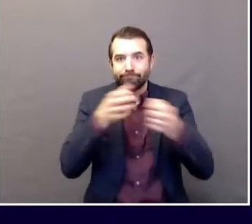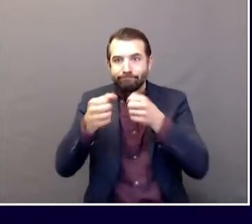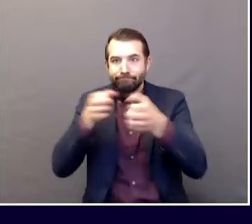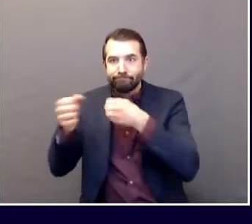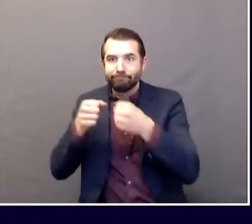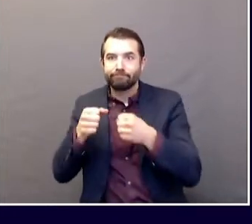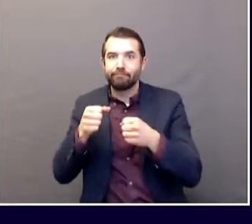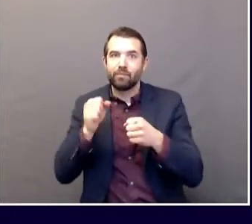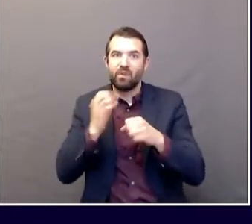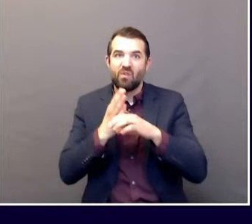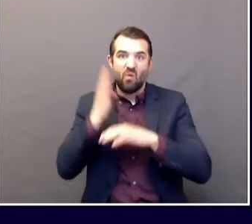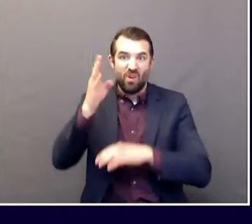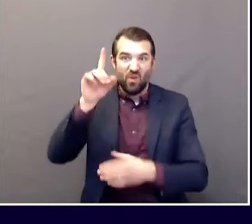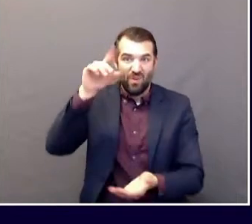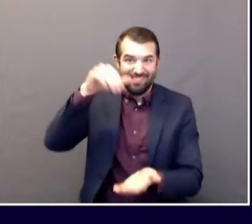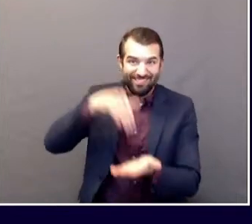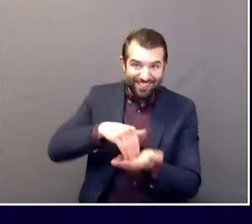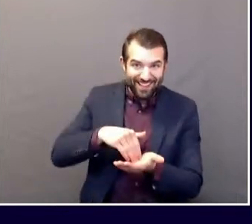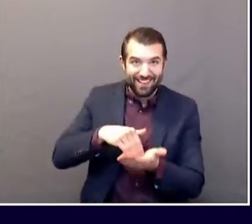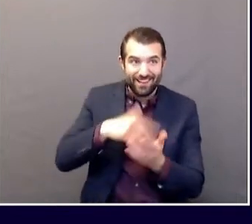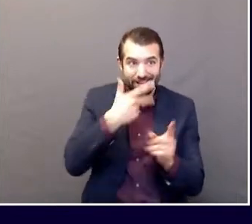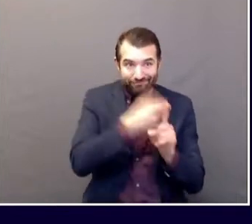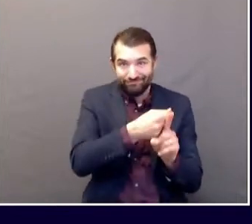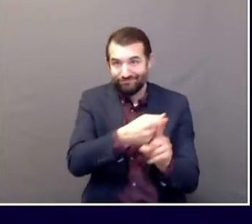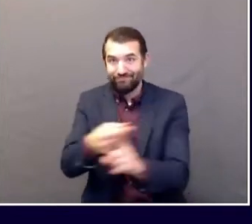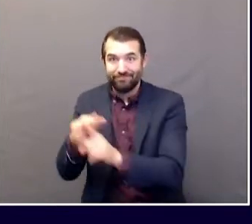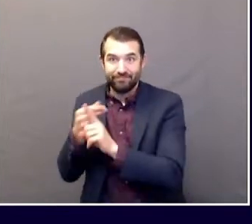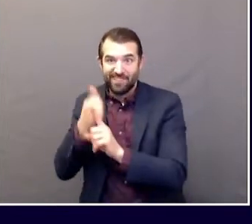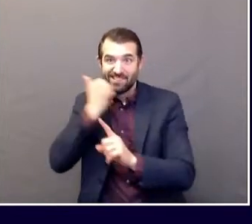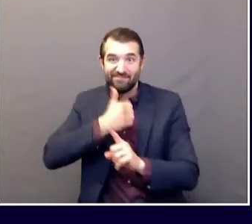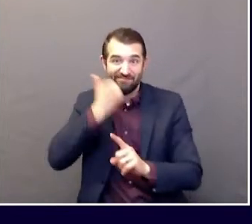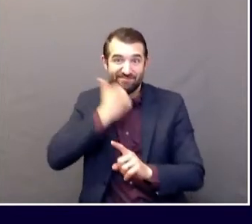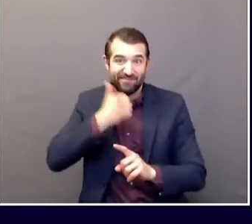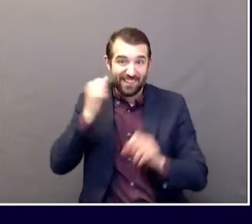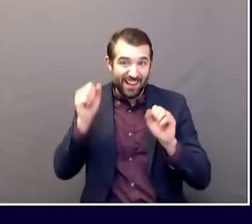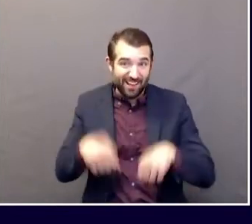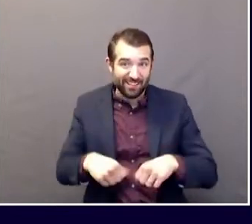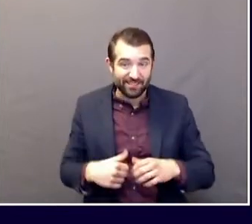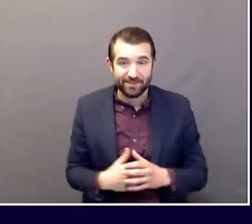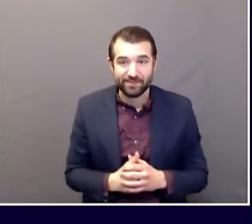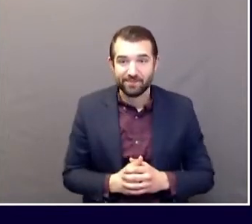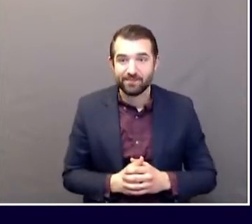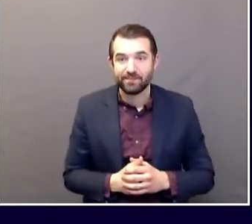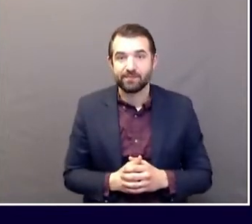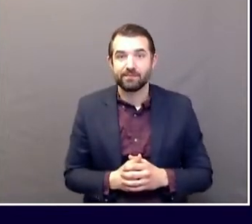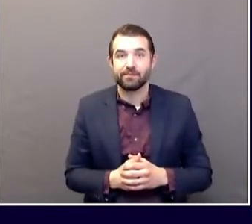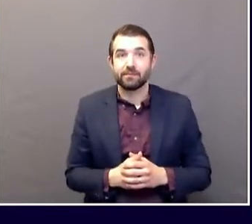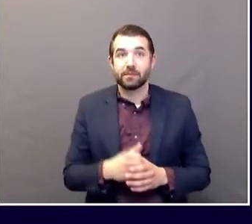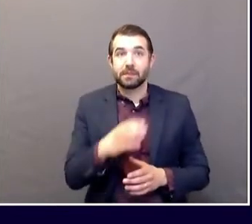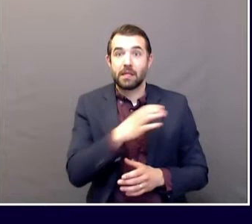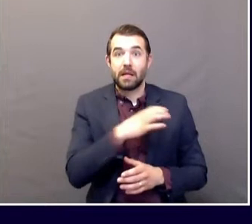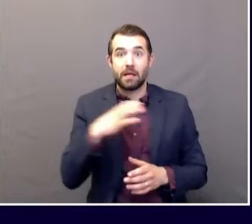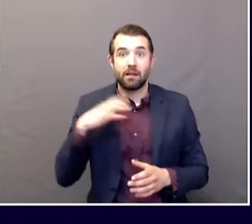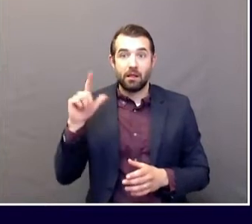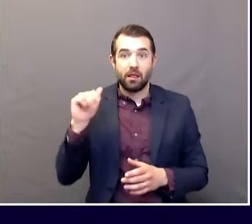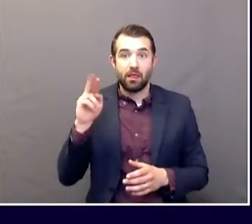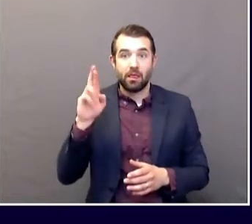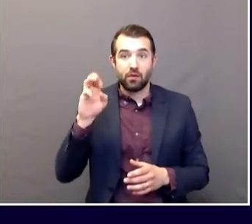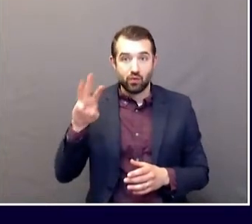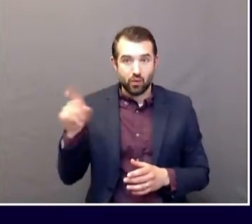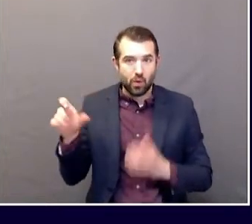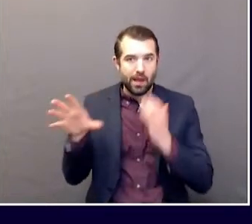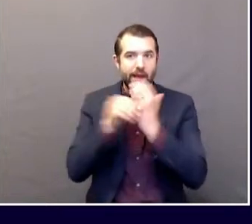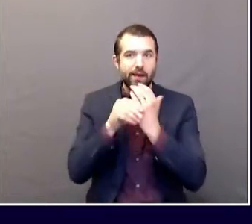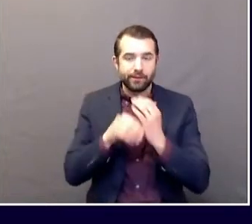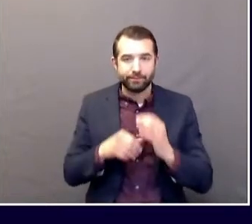day. And so if that's an option, that is a place to start. And for those people who don't have access to internet, we